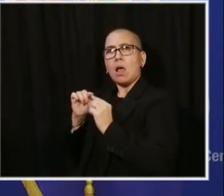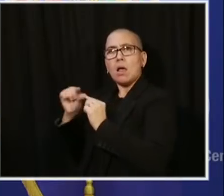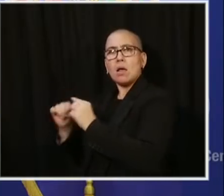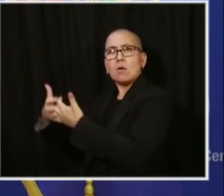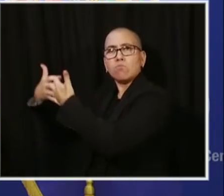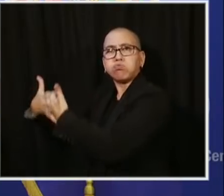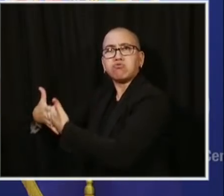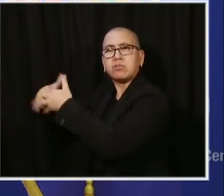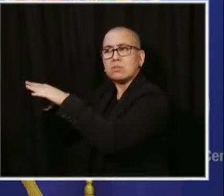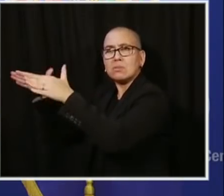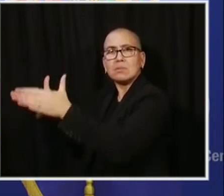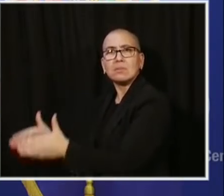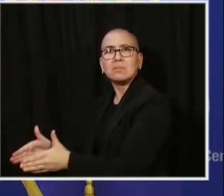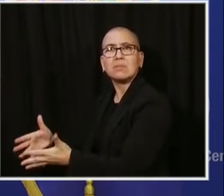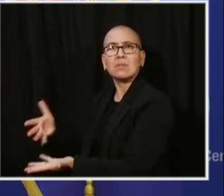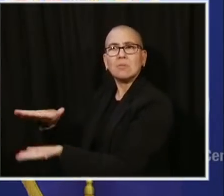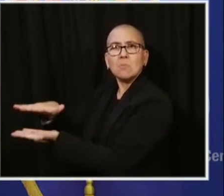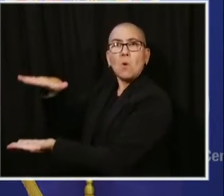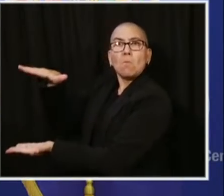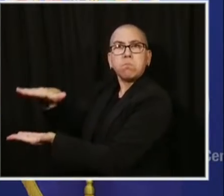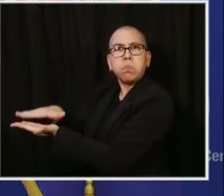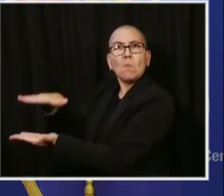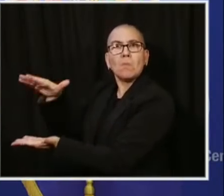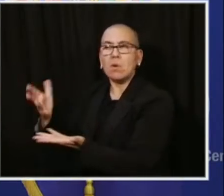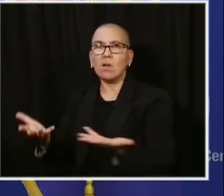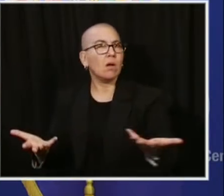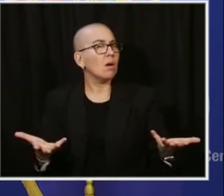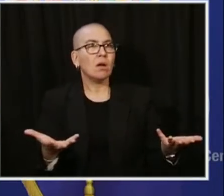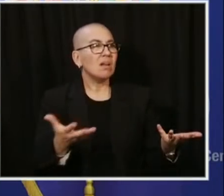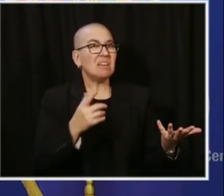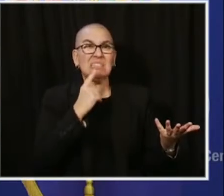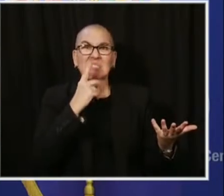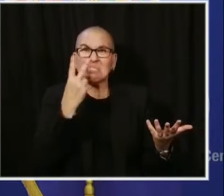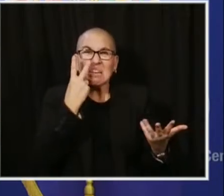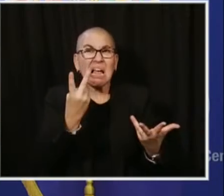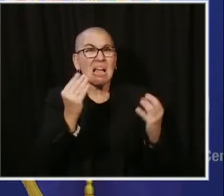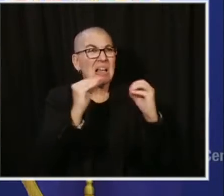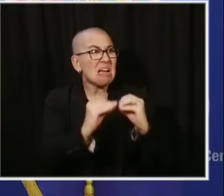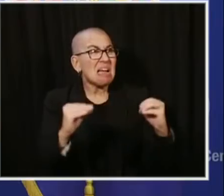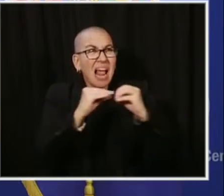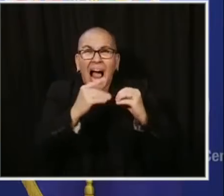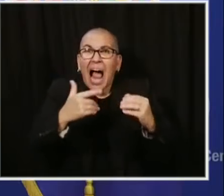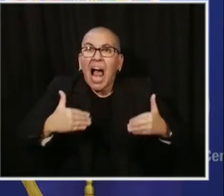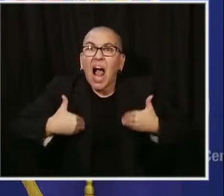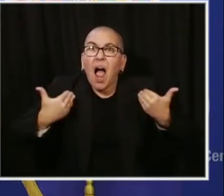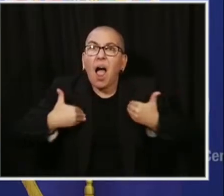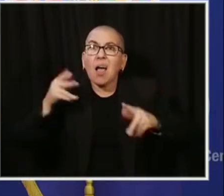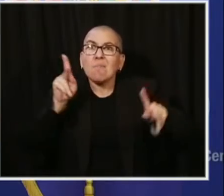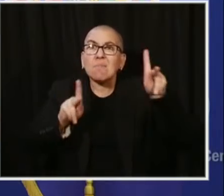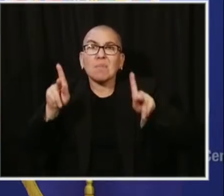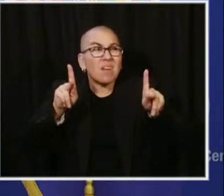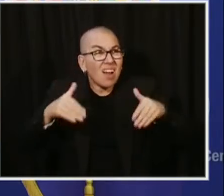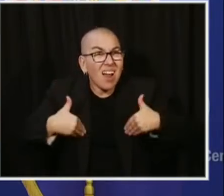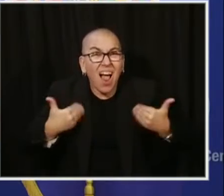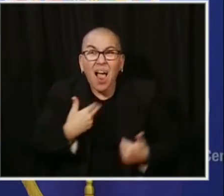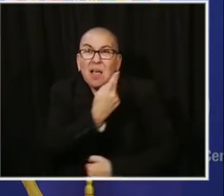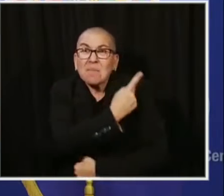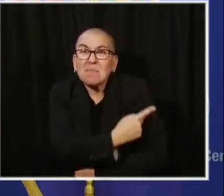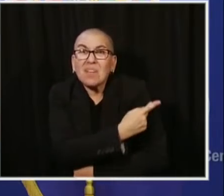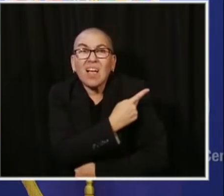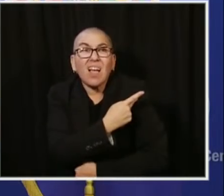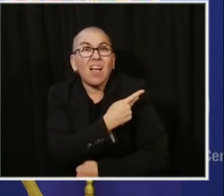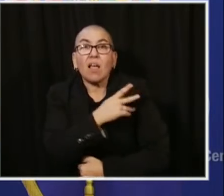risk, the most severely affected, we are also seeing more and more cases happening in the younger patients. We have patients in our hospital in their